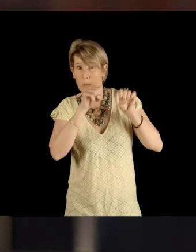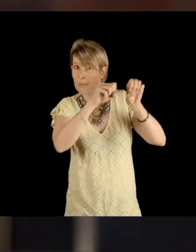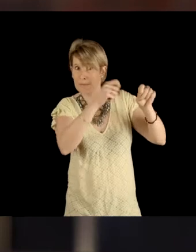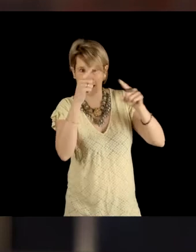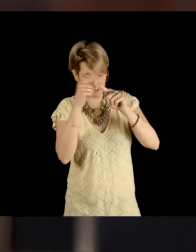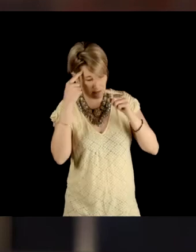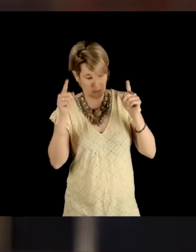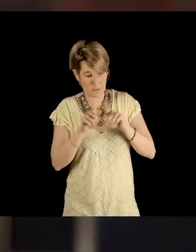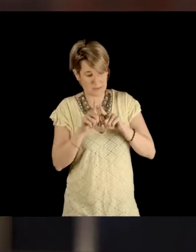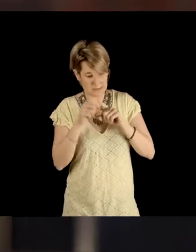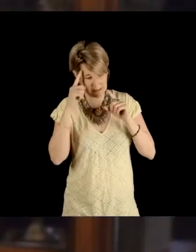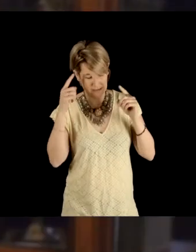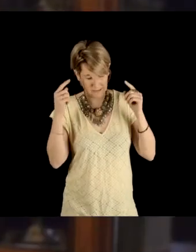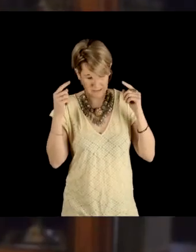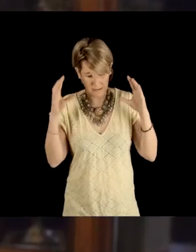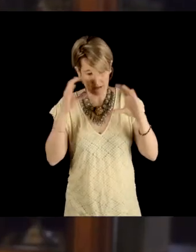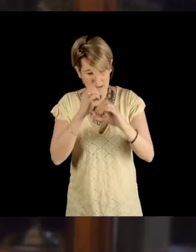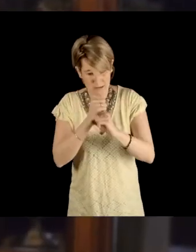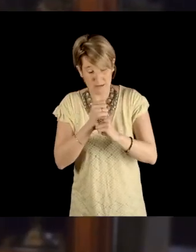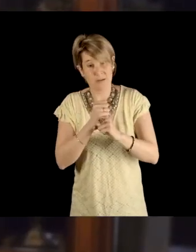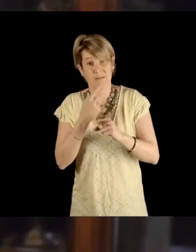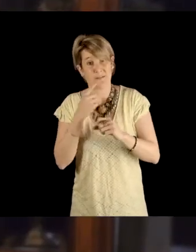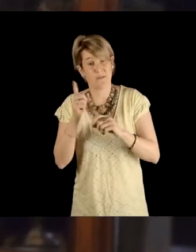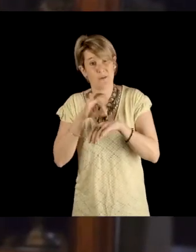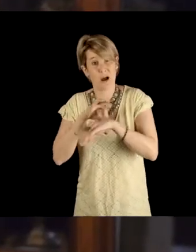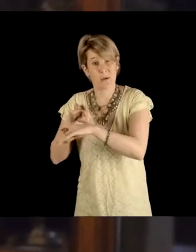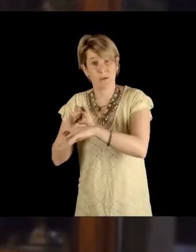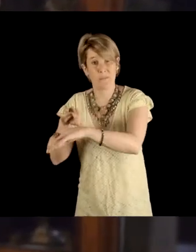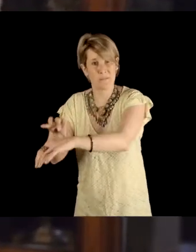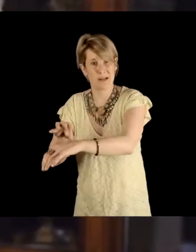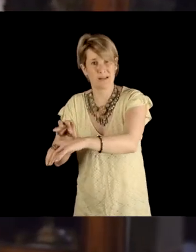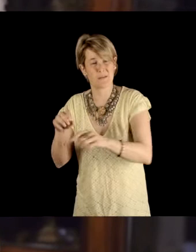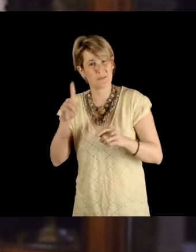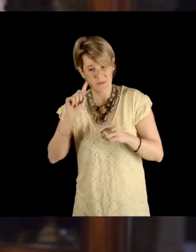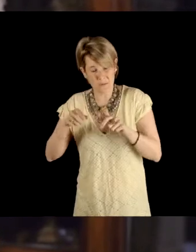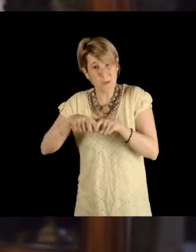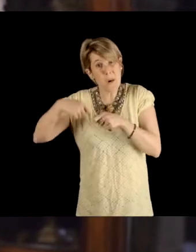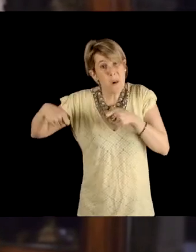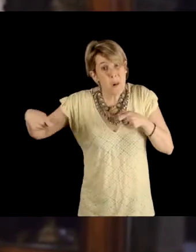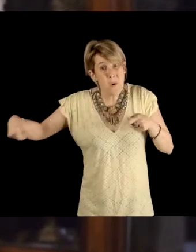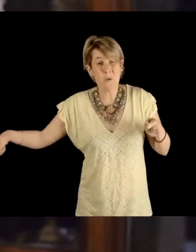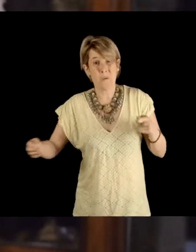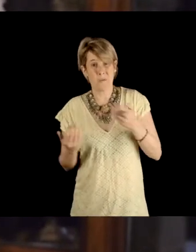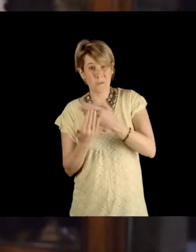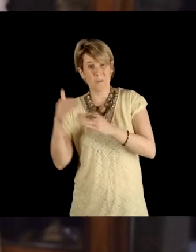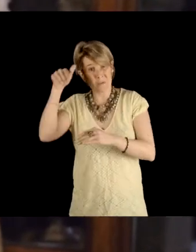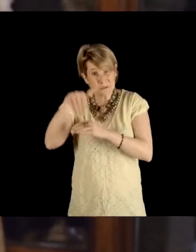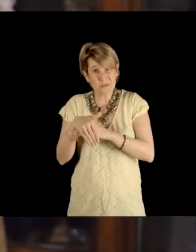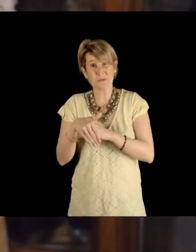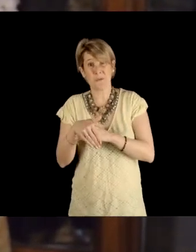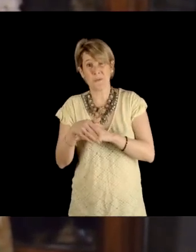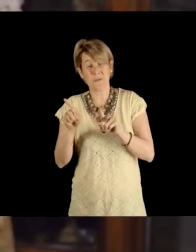cycle of constant connection? First, we start the day with morning meditation. Soon as we wake